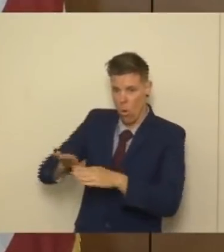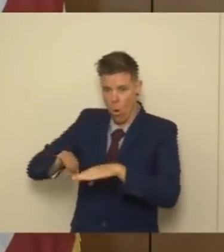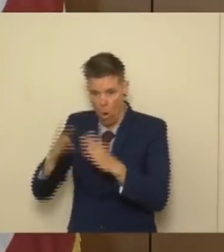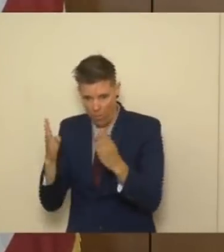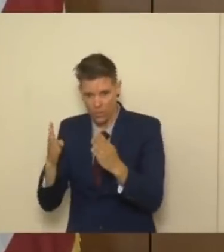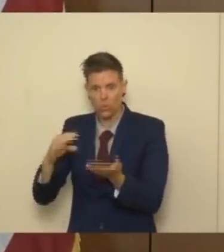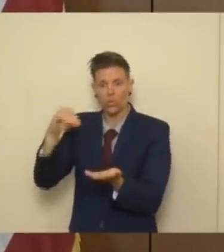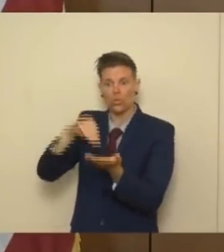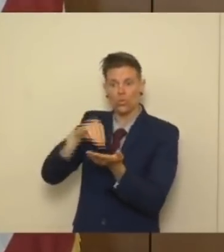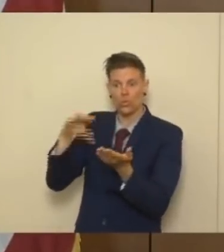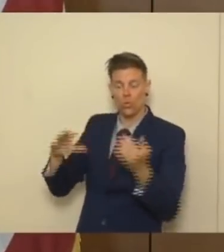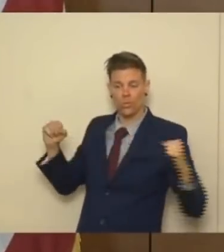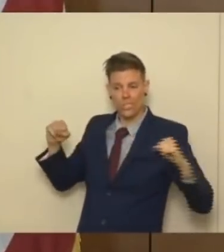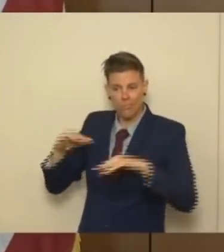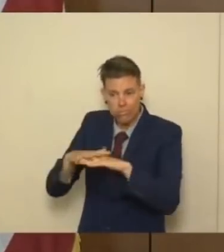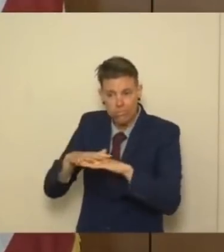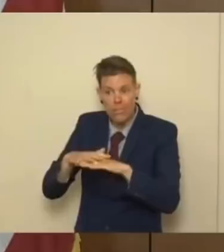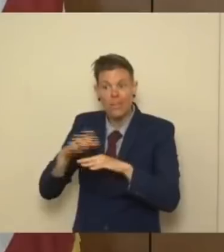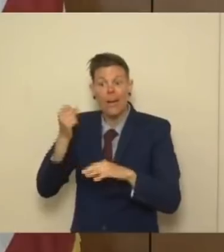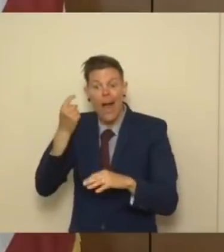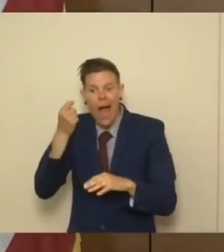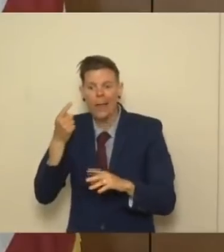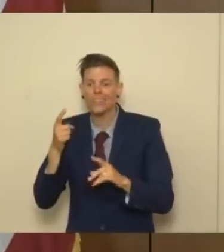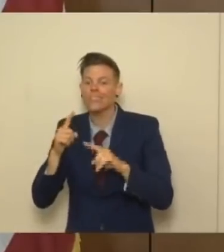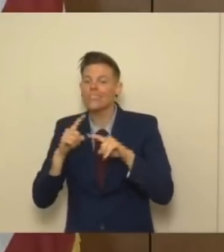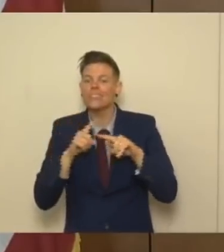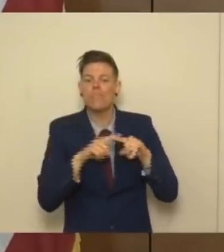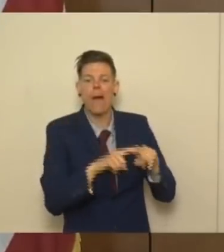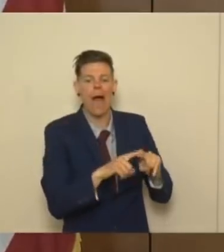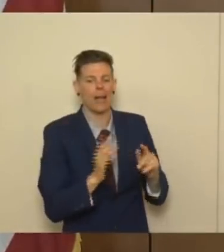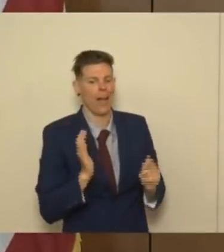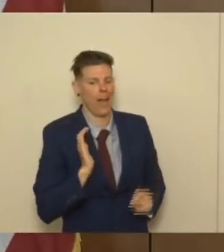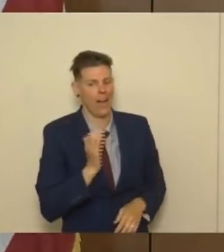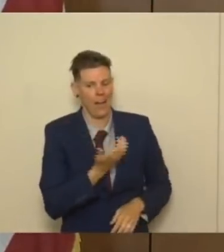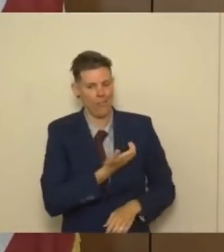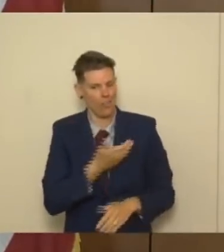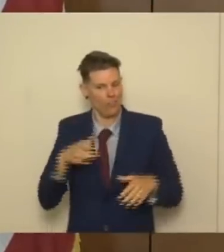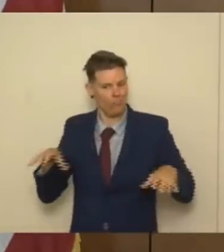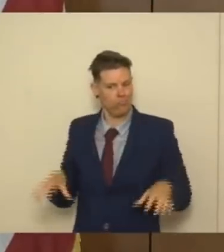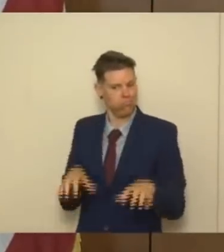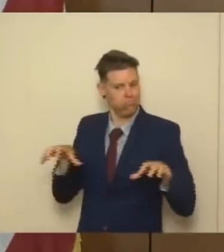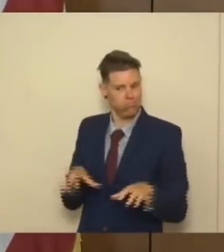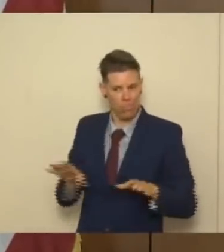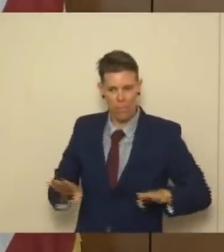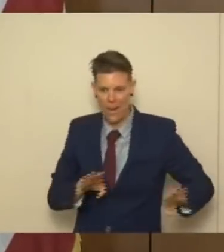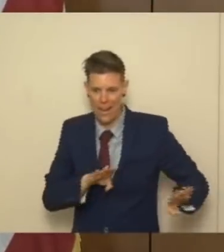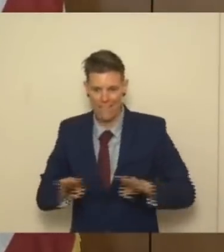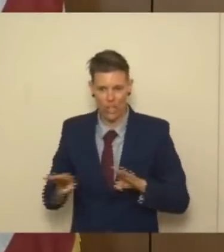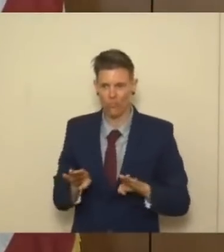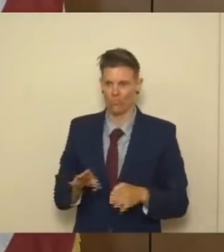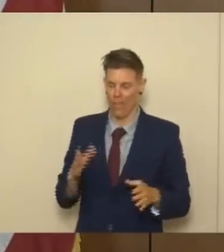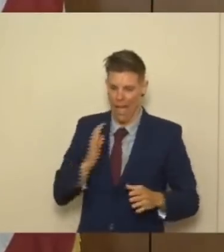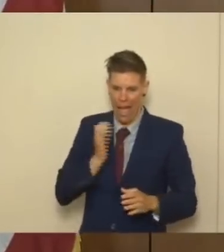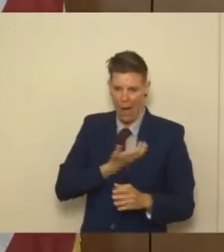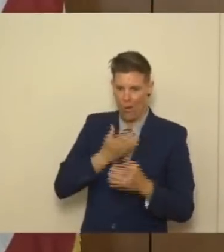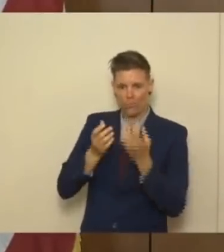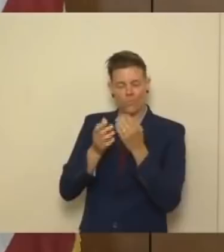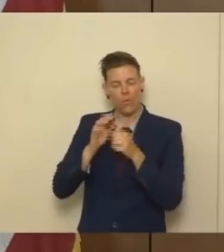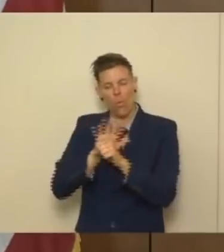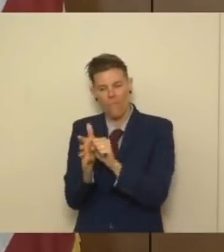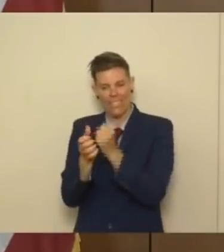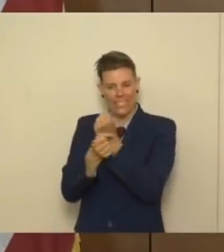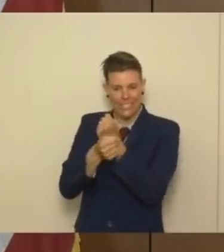we do with our COVID-safe practices and how effective we are at maintaining